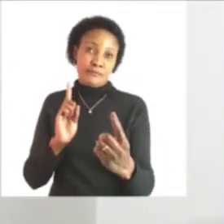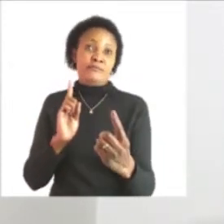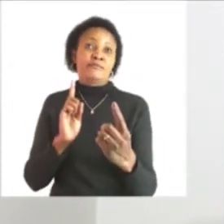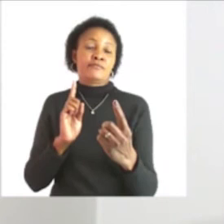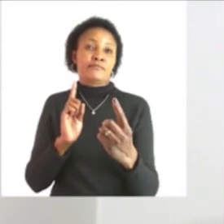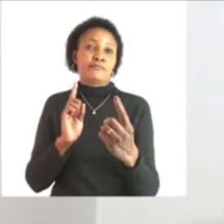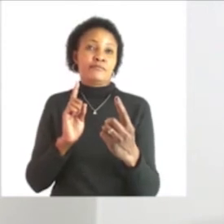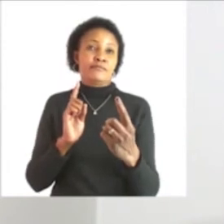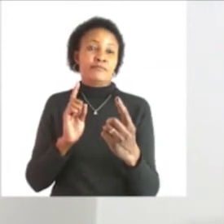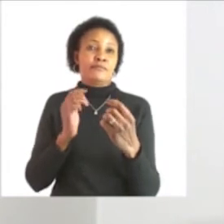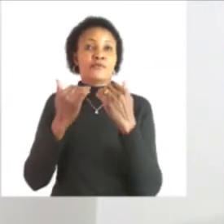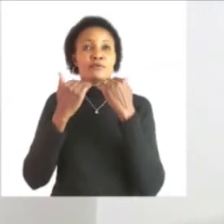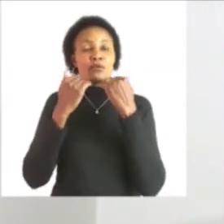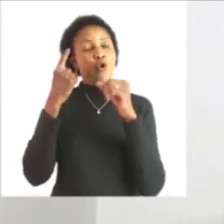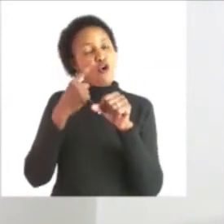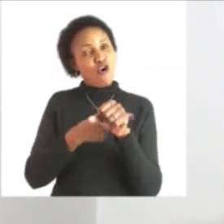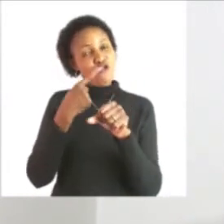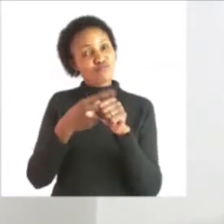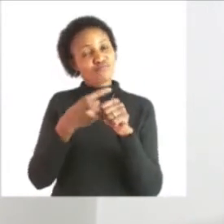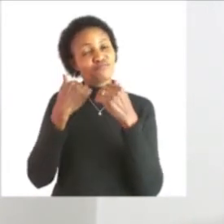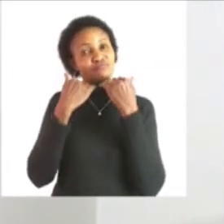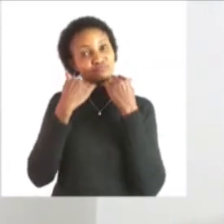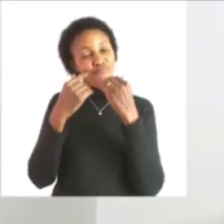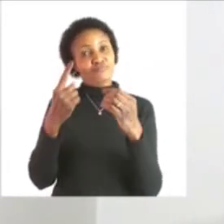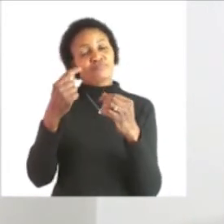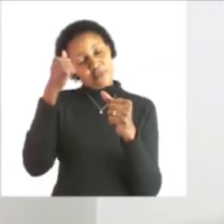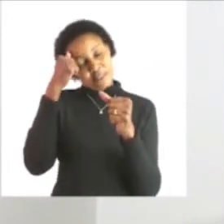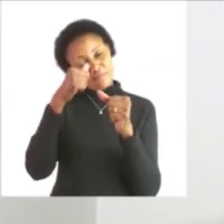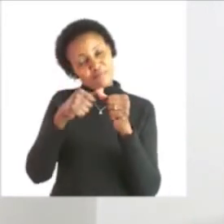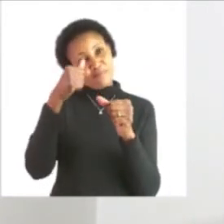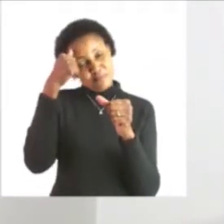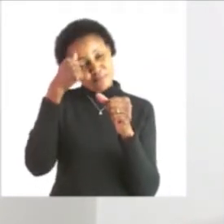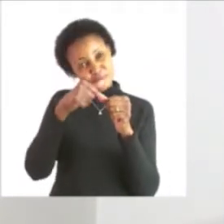social distance. Always. You always have to remember that.